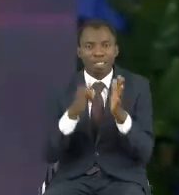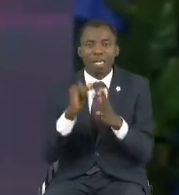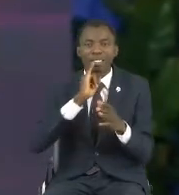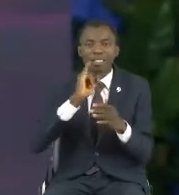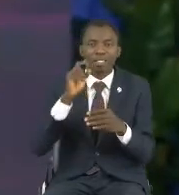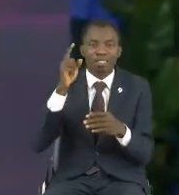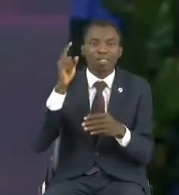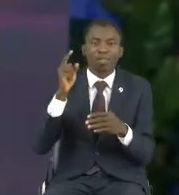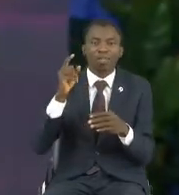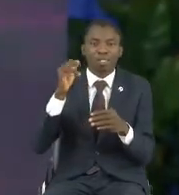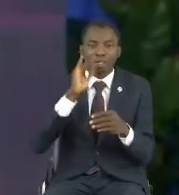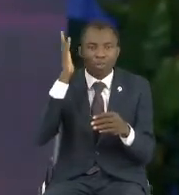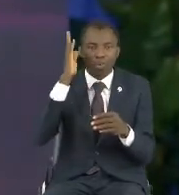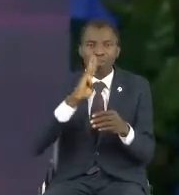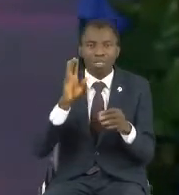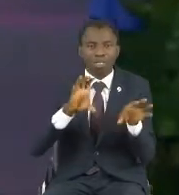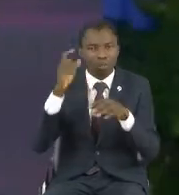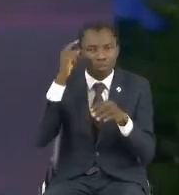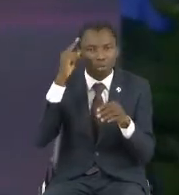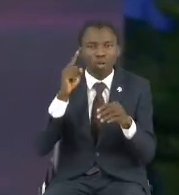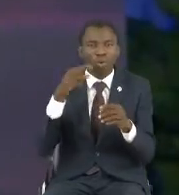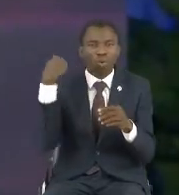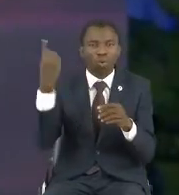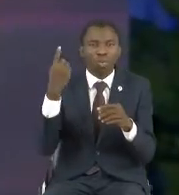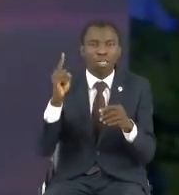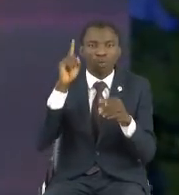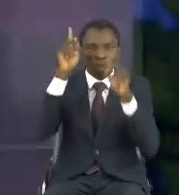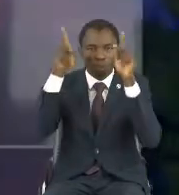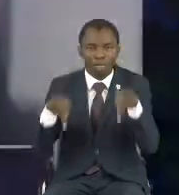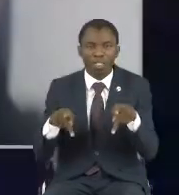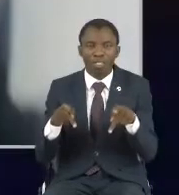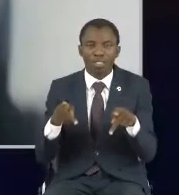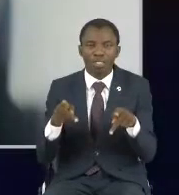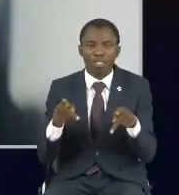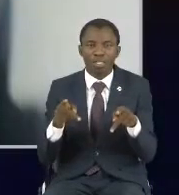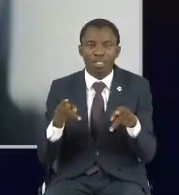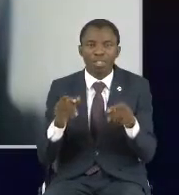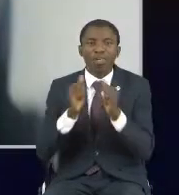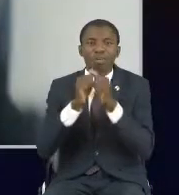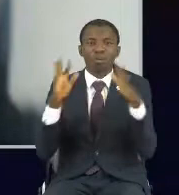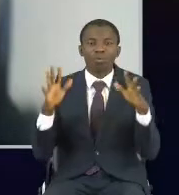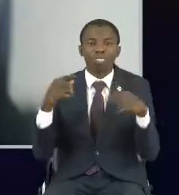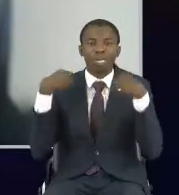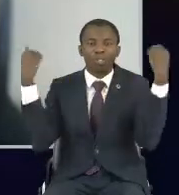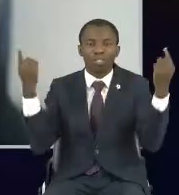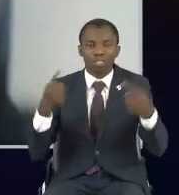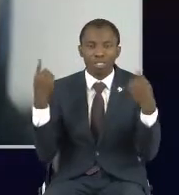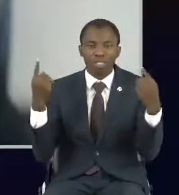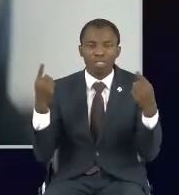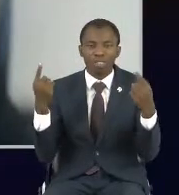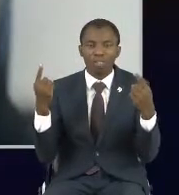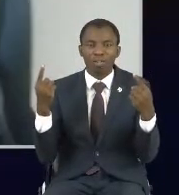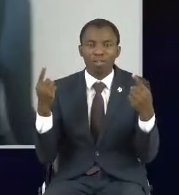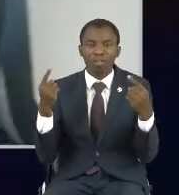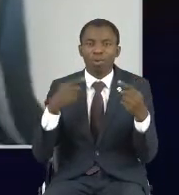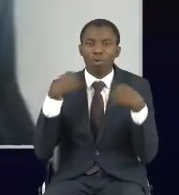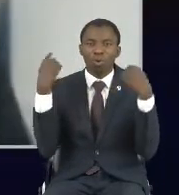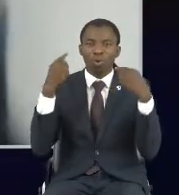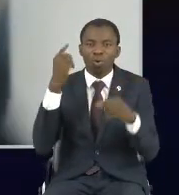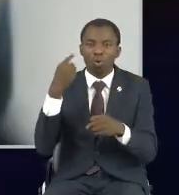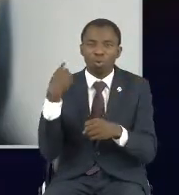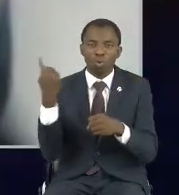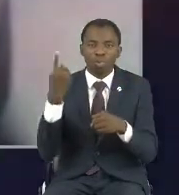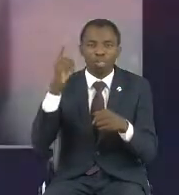for you. Only one person without sin. Only one person